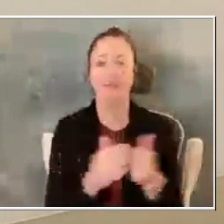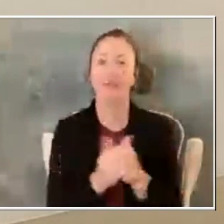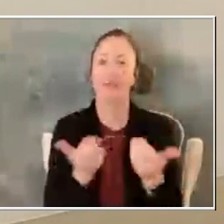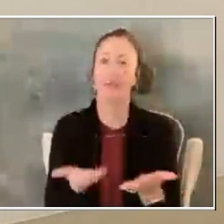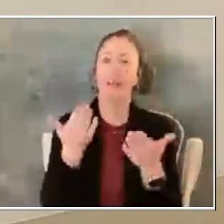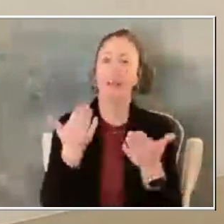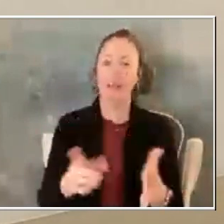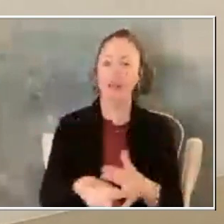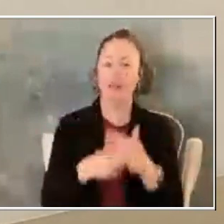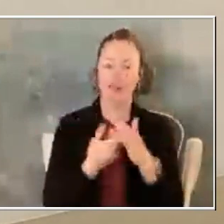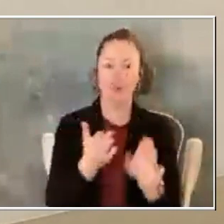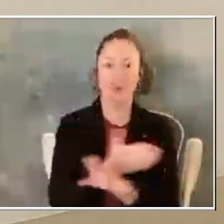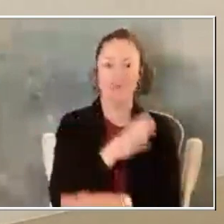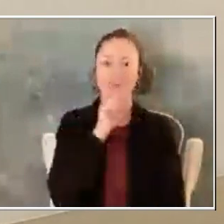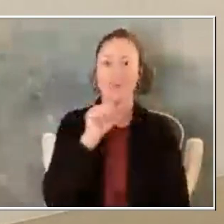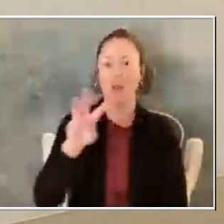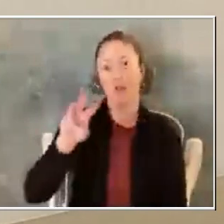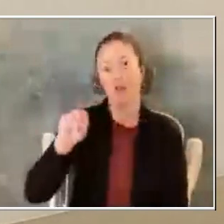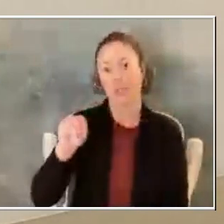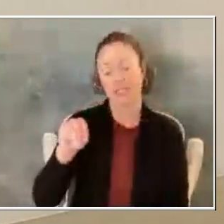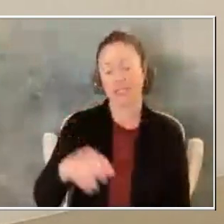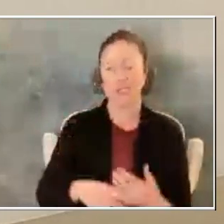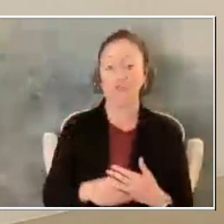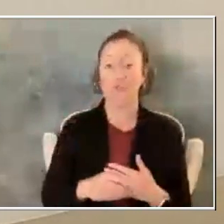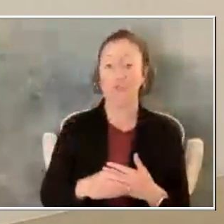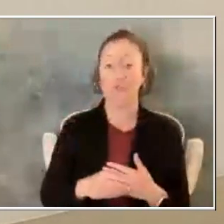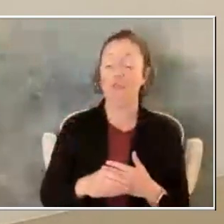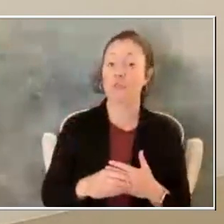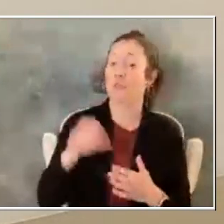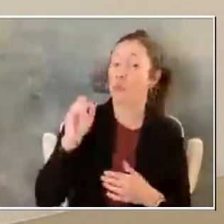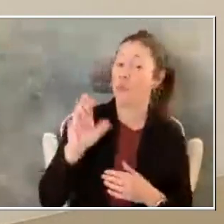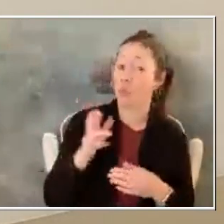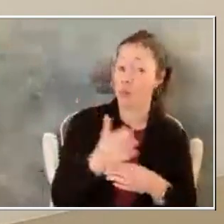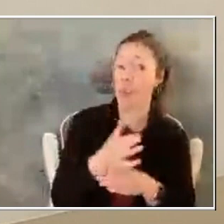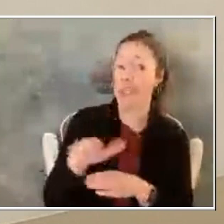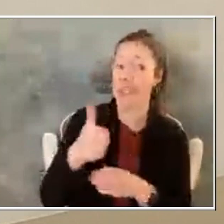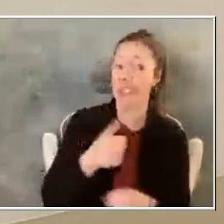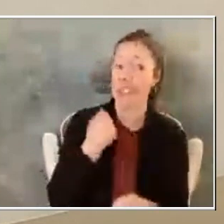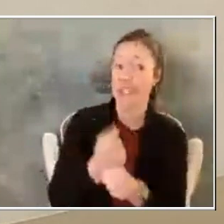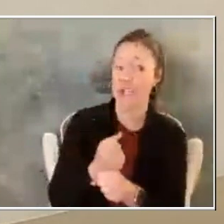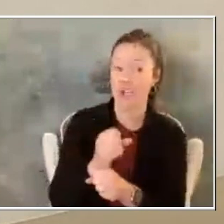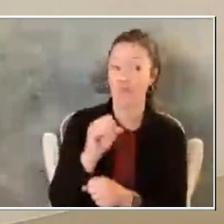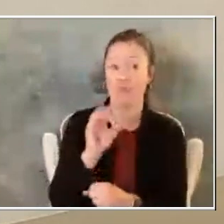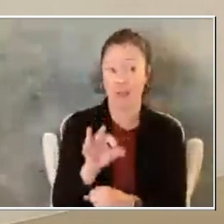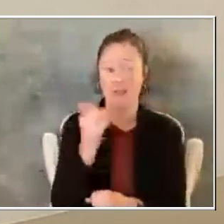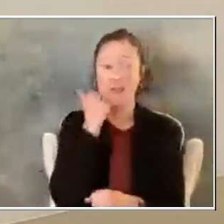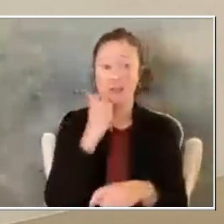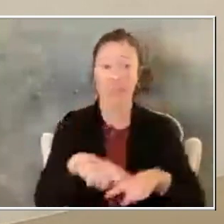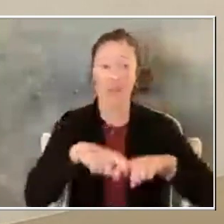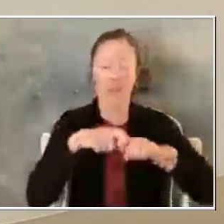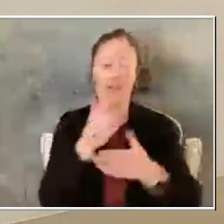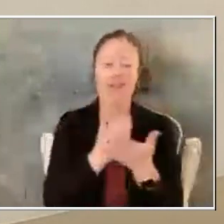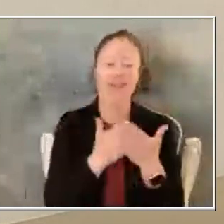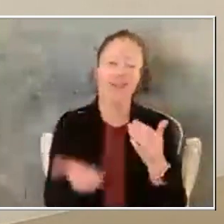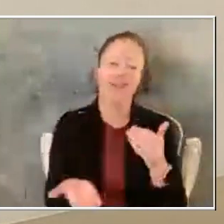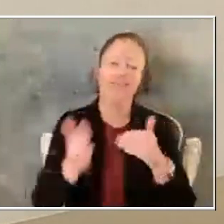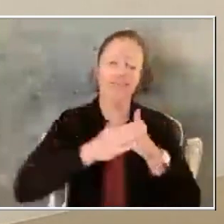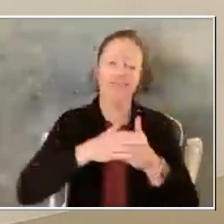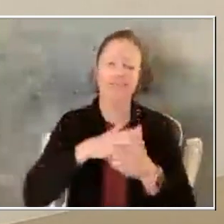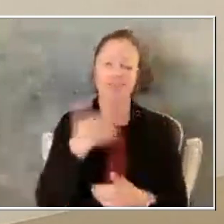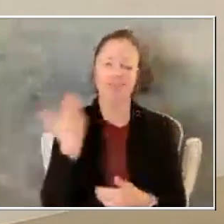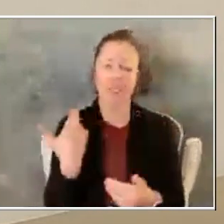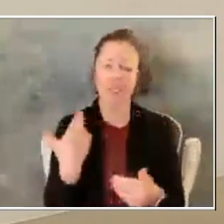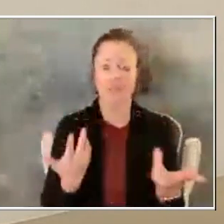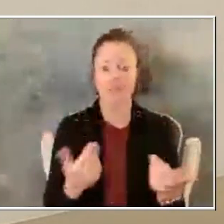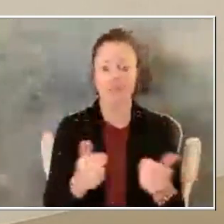to start before age 60 or within 10 years of menopause. There are some increased risks, particularly